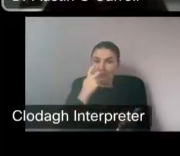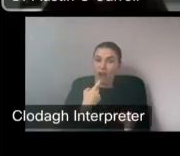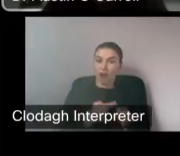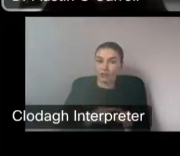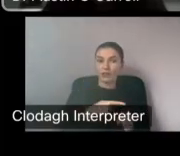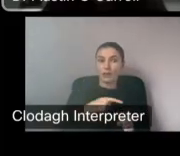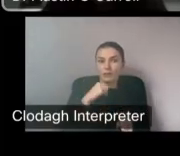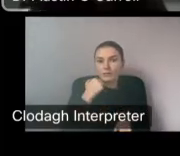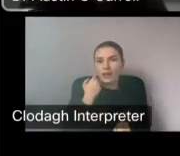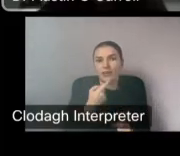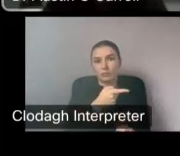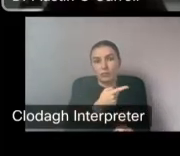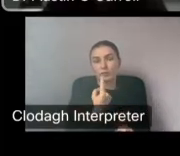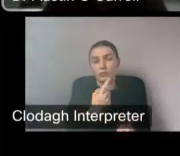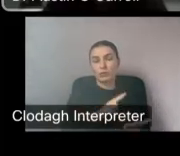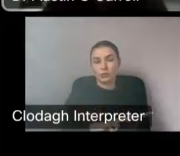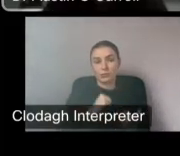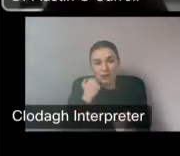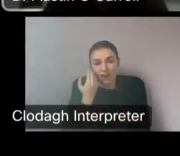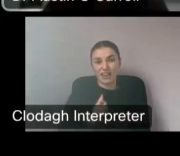fucked up childhood. He said it on the news.